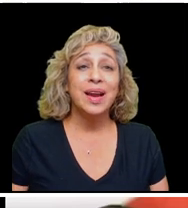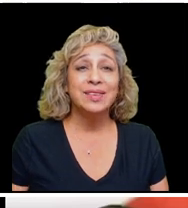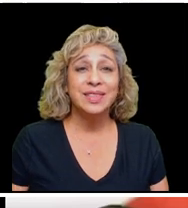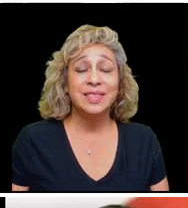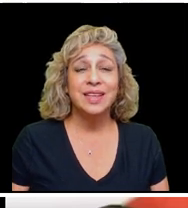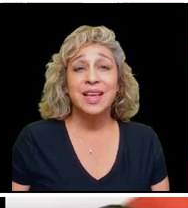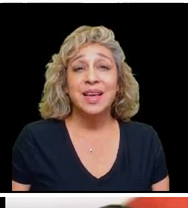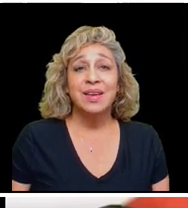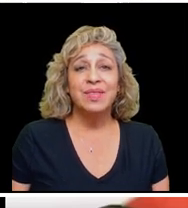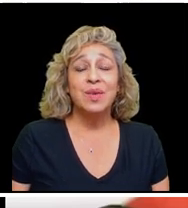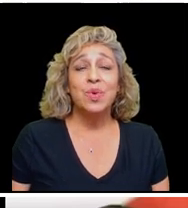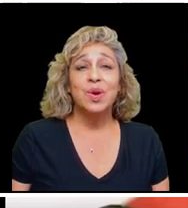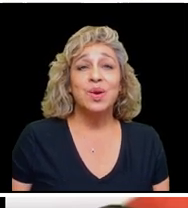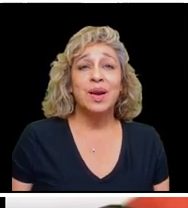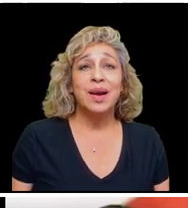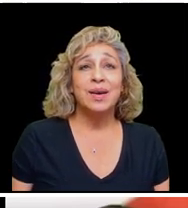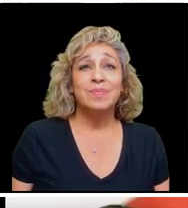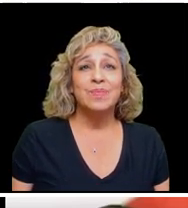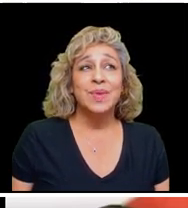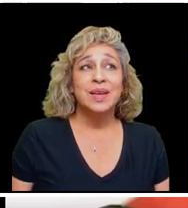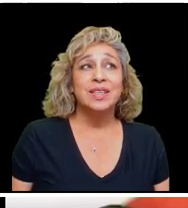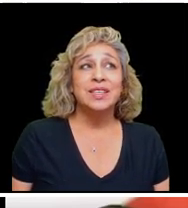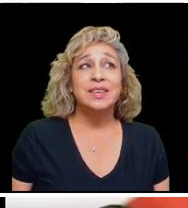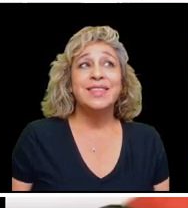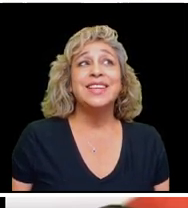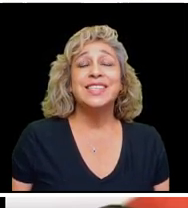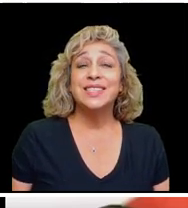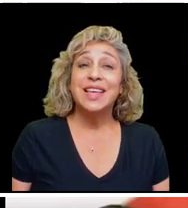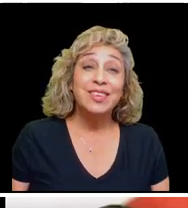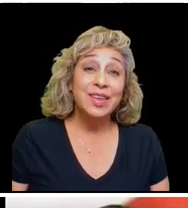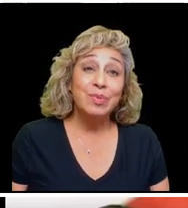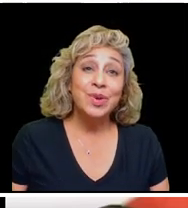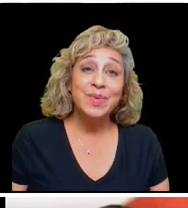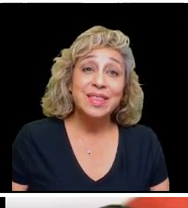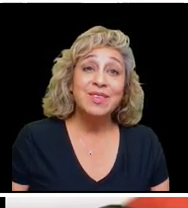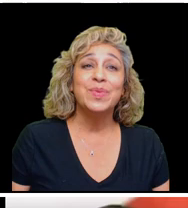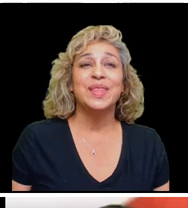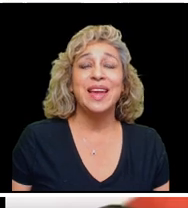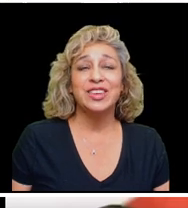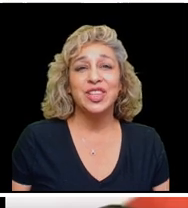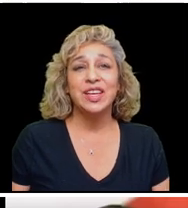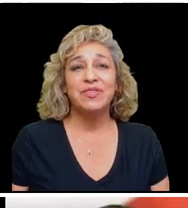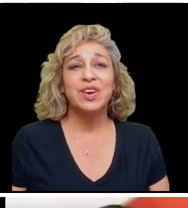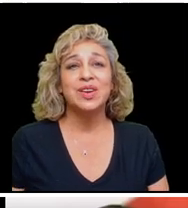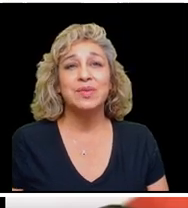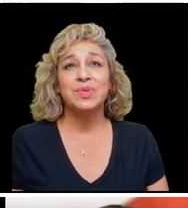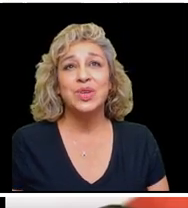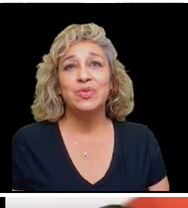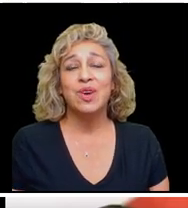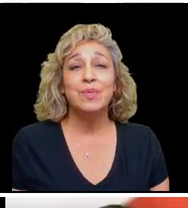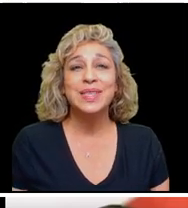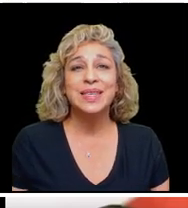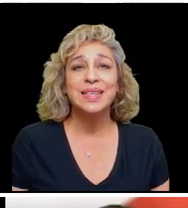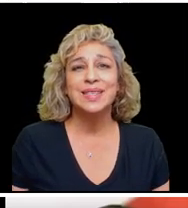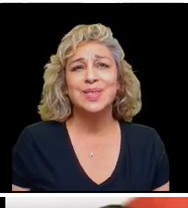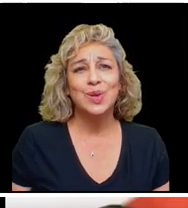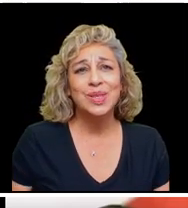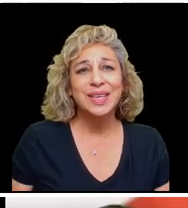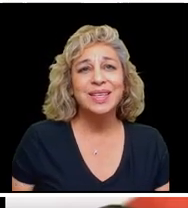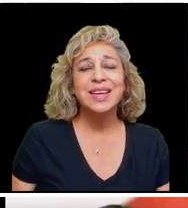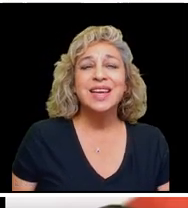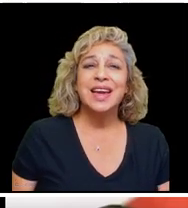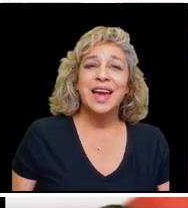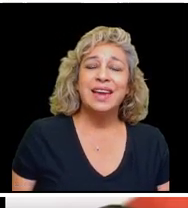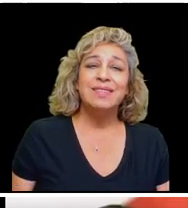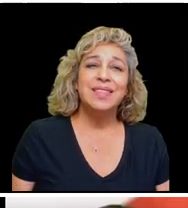warehouses they were they just said that they put him in there but they actually diverted him to pharmacies and